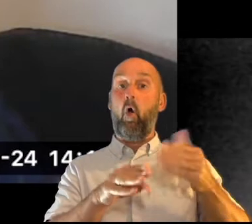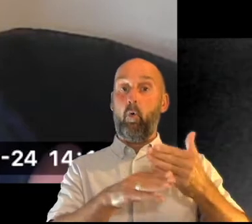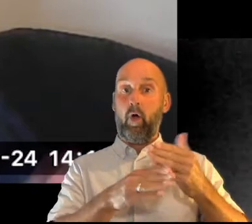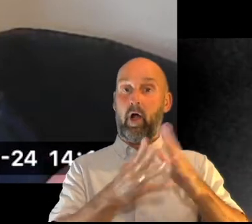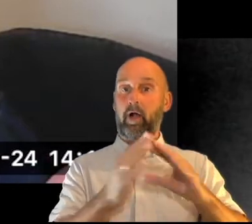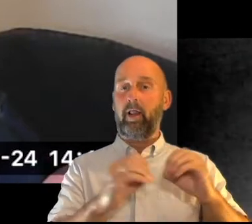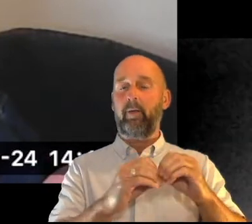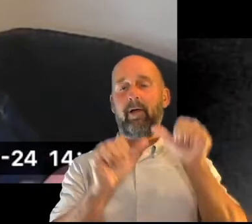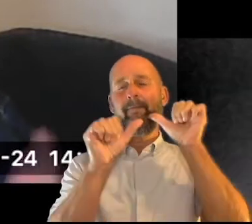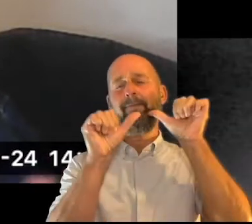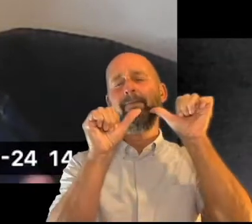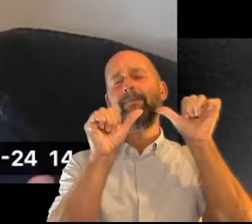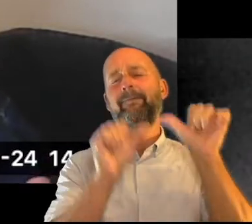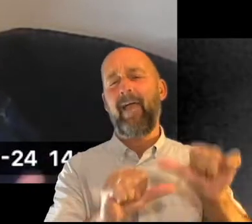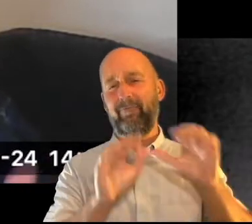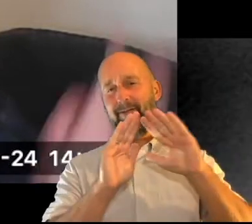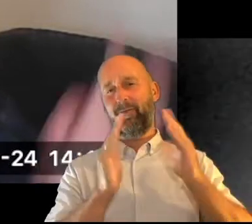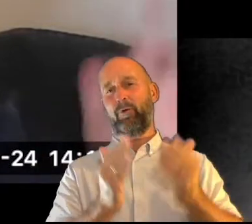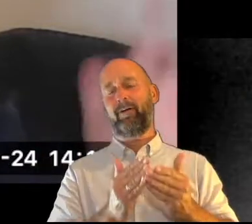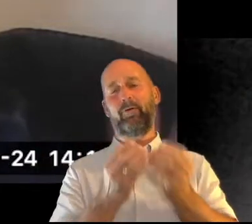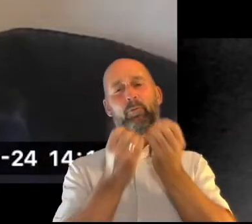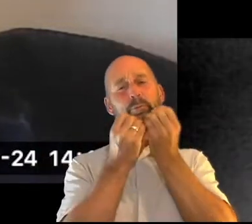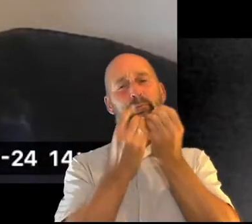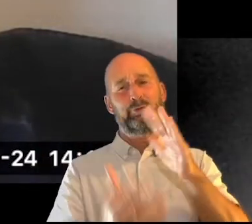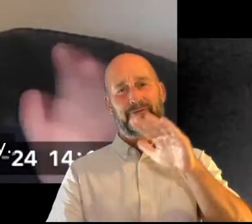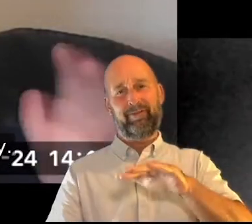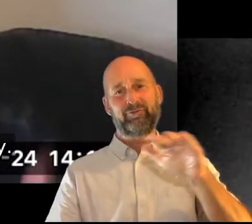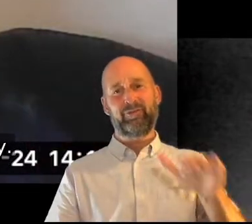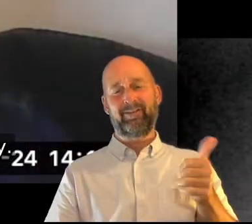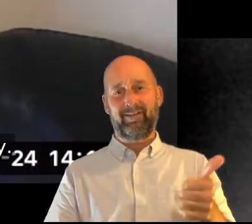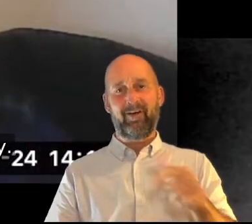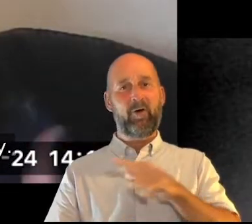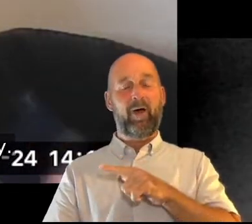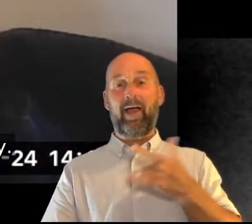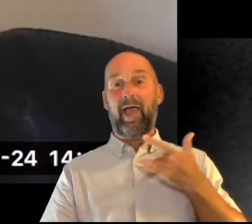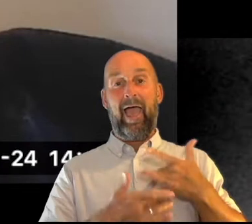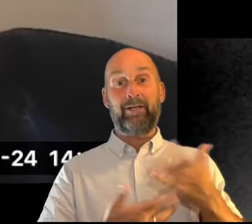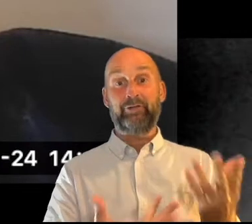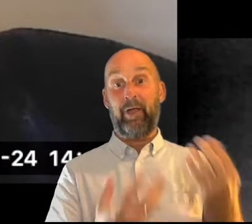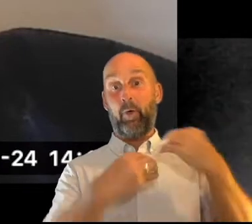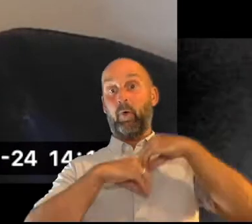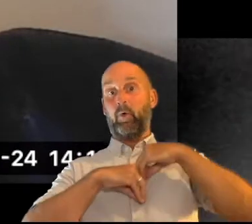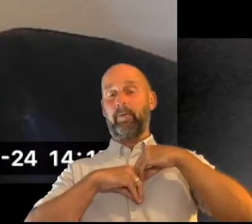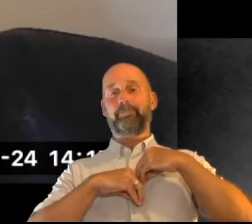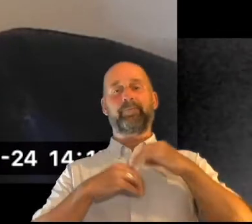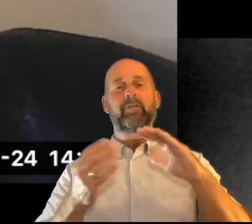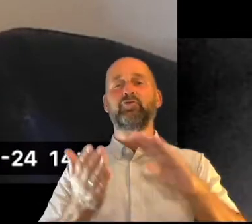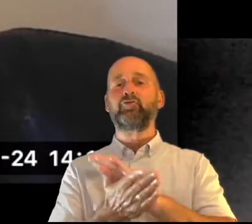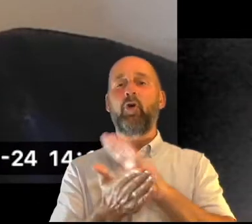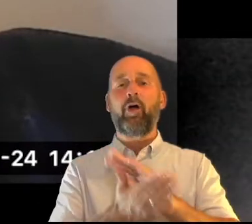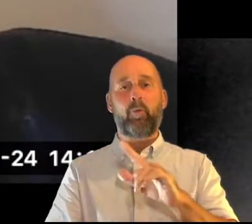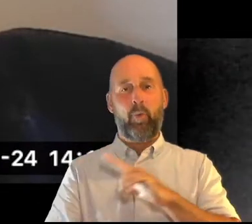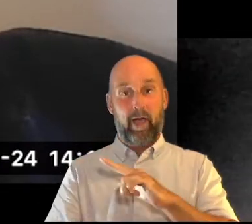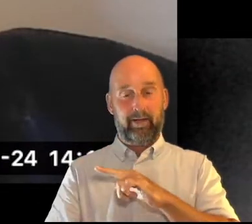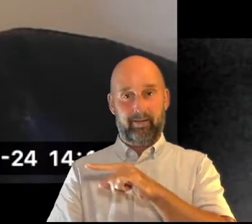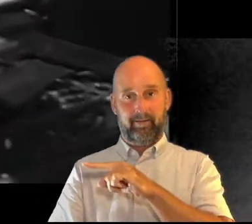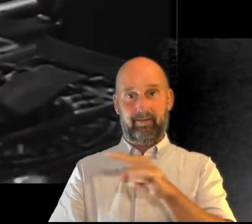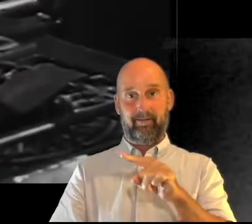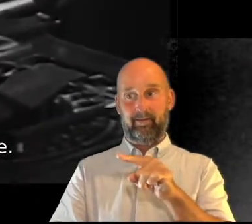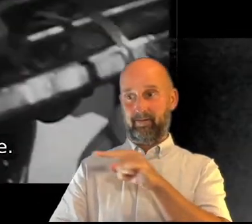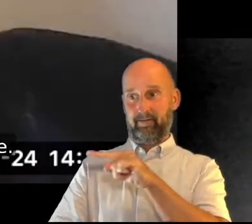that is my favourite thing in the whole wide world because they're beautiful children and they just give you so much energy. I find joy in the things that aren't meant to be